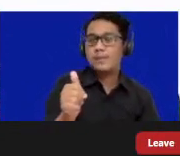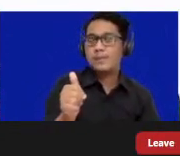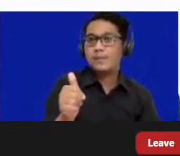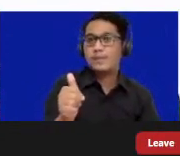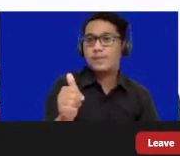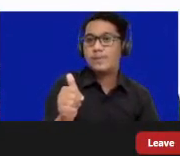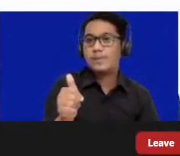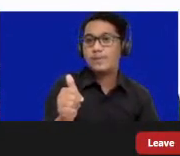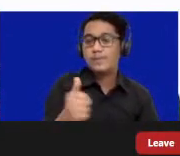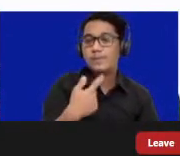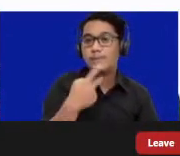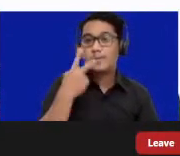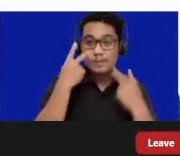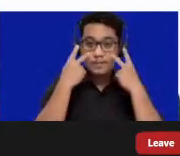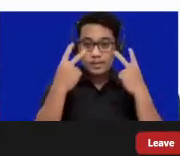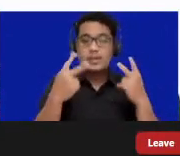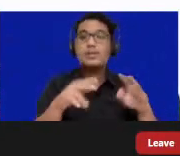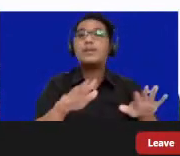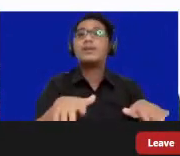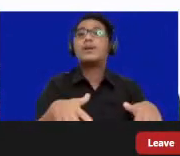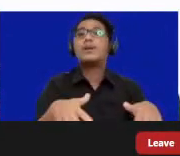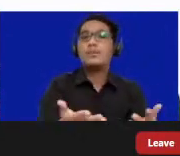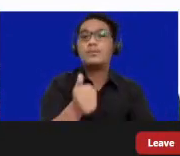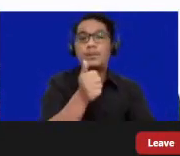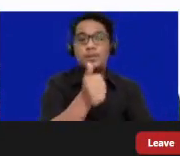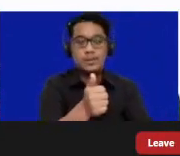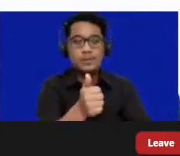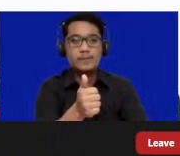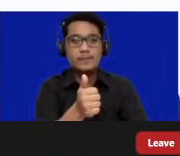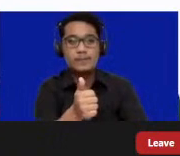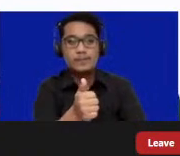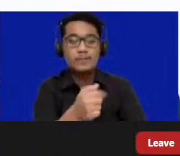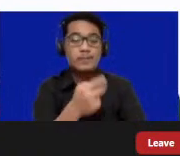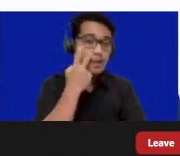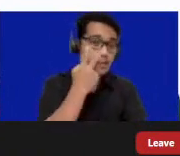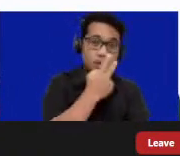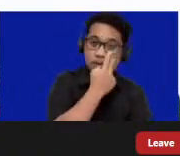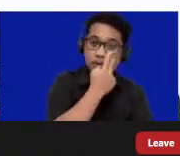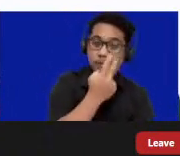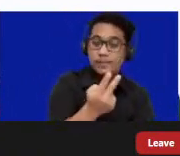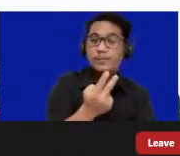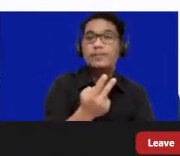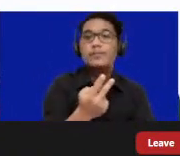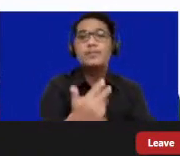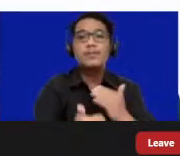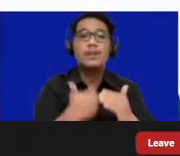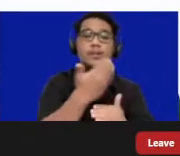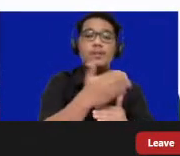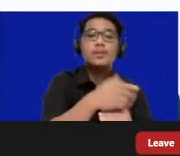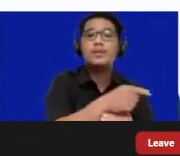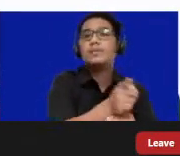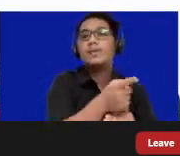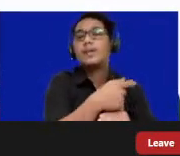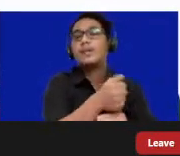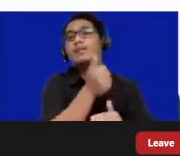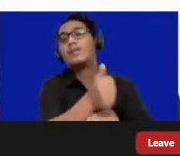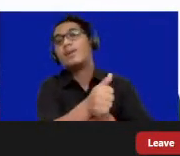return visit. That would be something useful. That would also be something useful in having